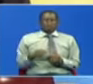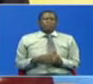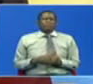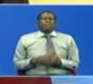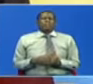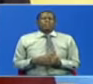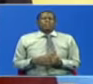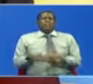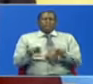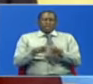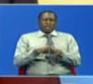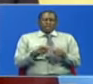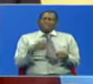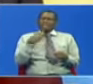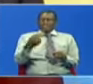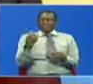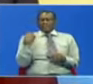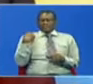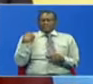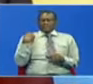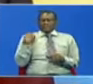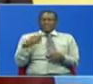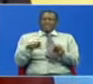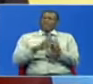As we said yesterday,